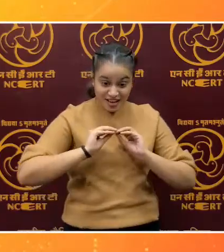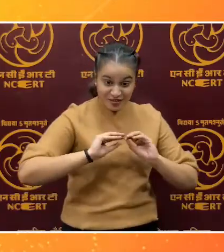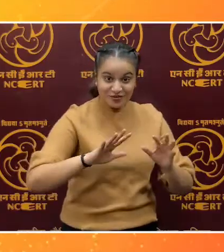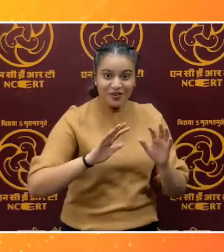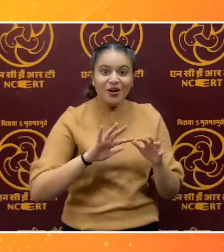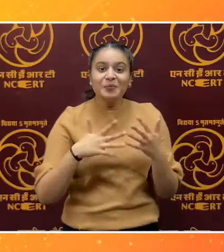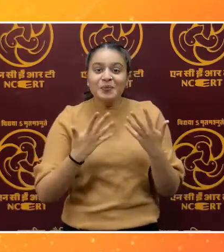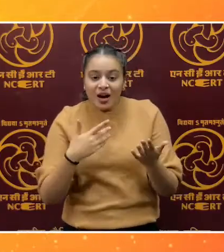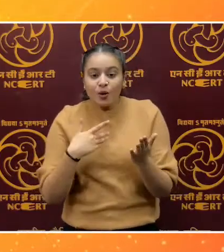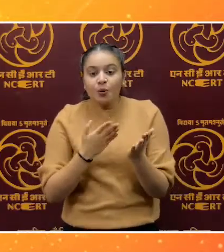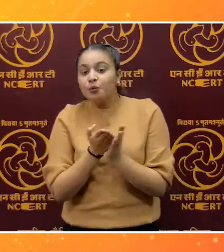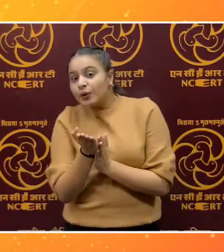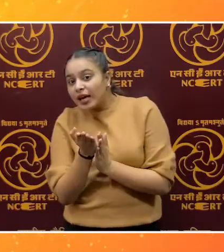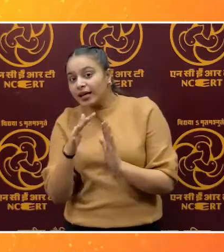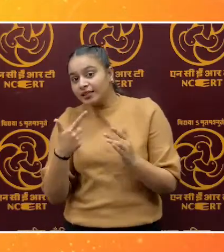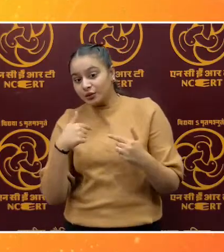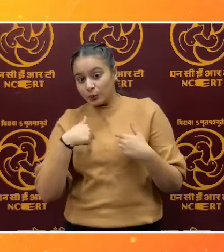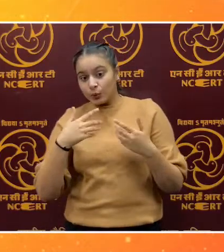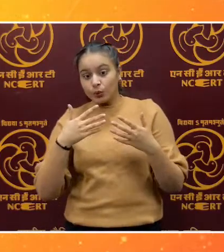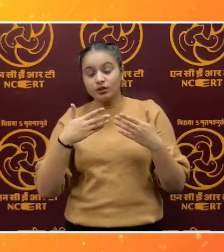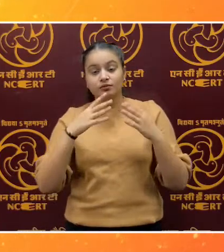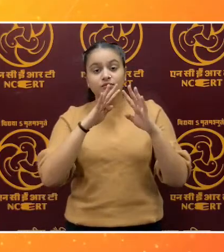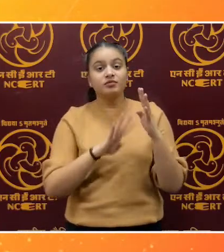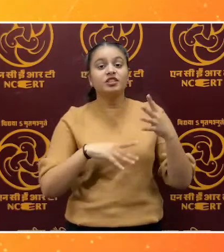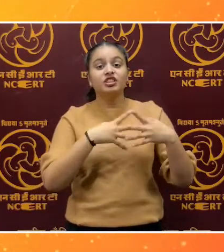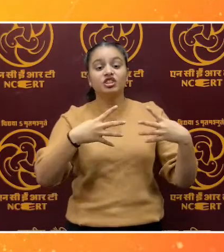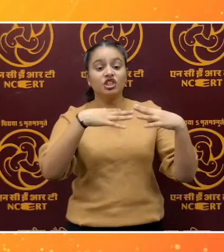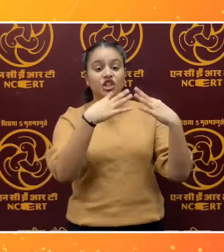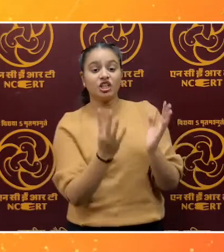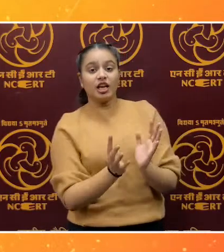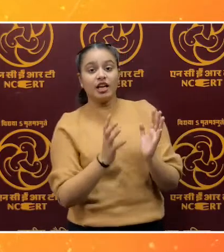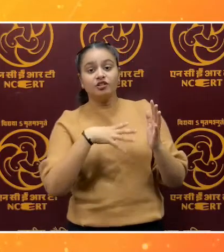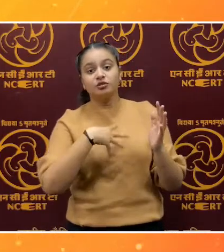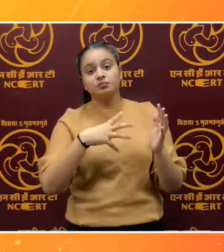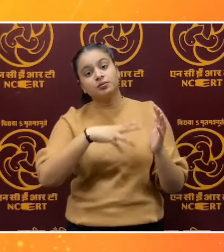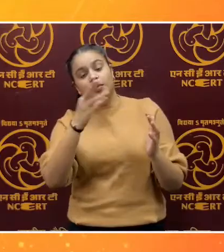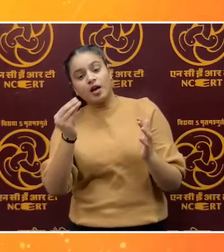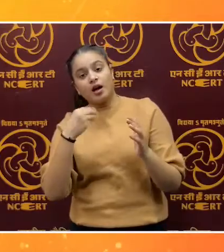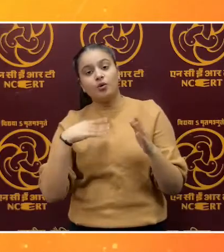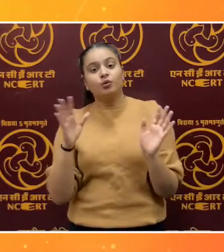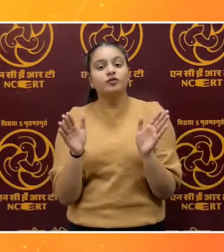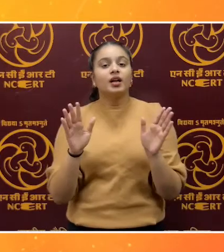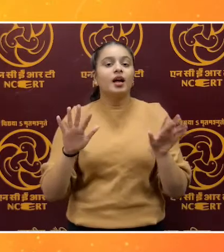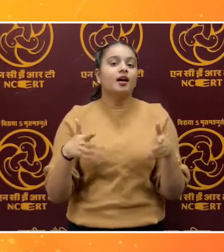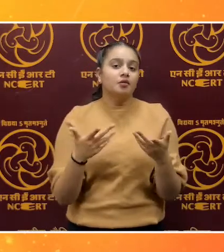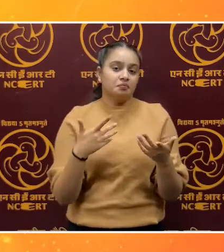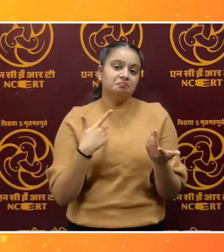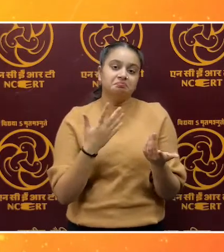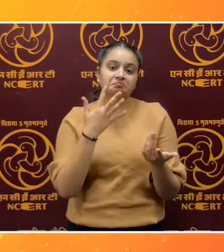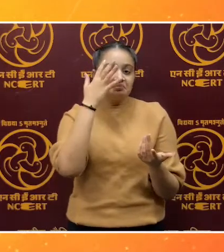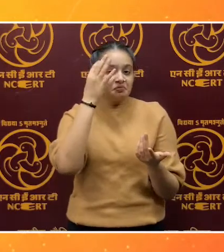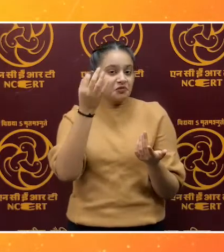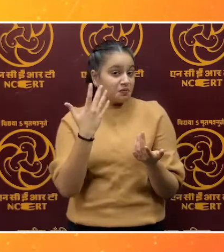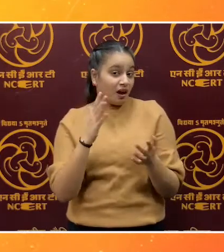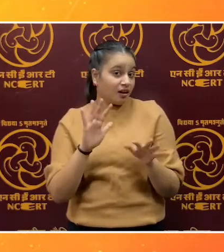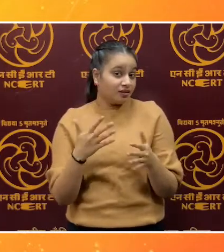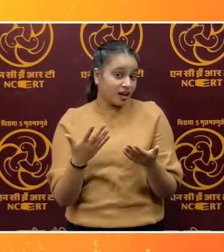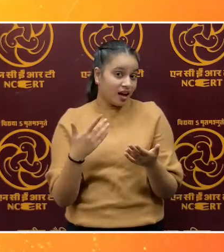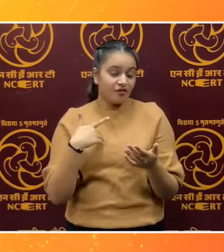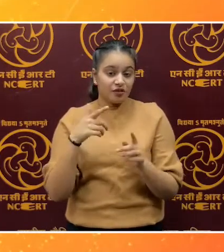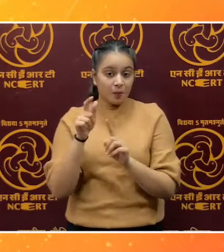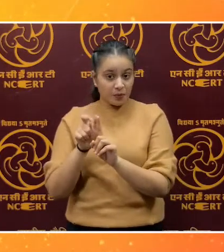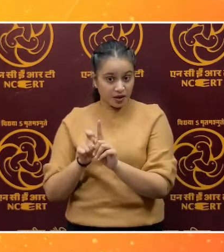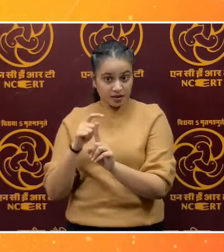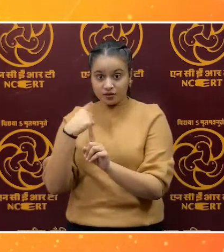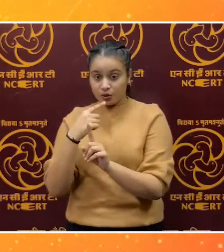message which his friends have sent from the forest for him. Yes, And very smart parrot. Yes, and can you see the merchant,